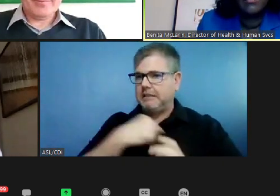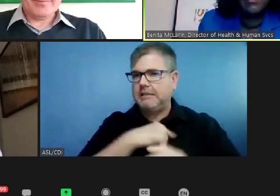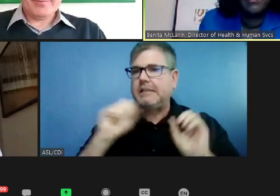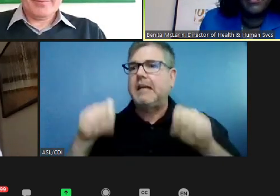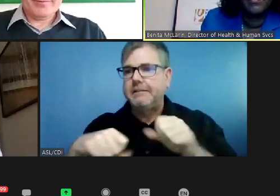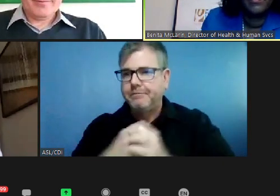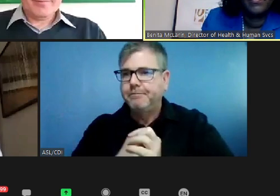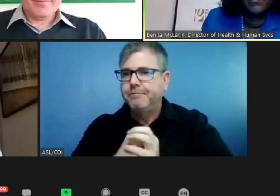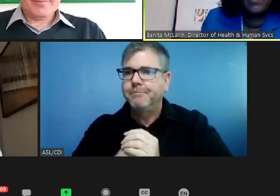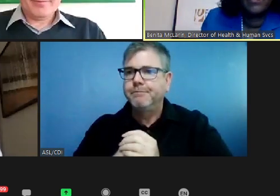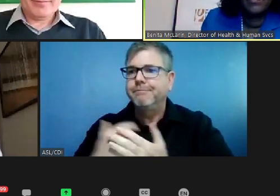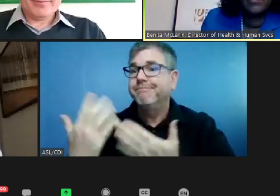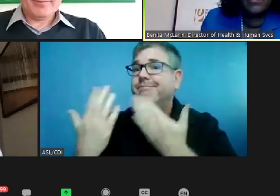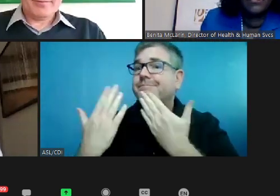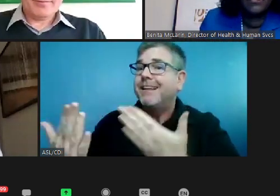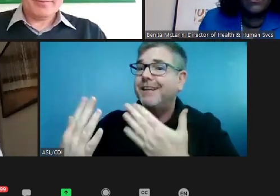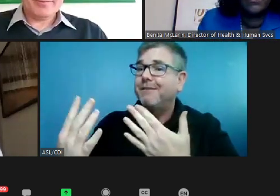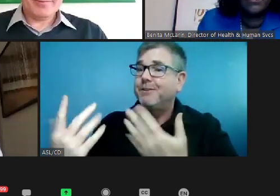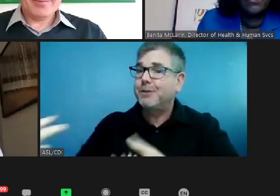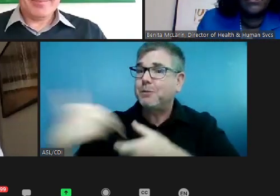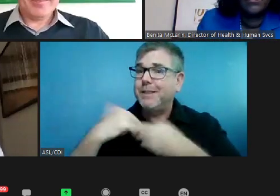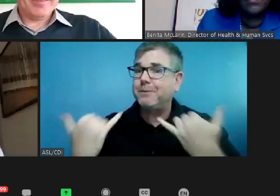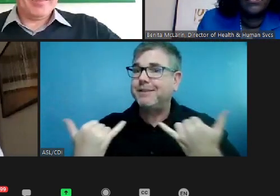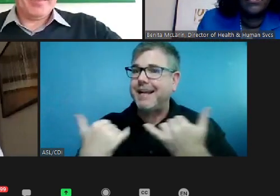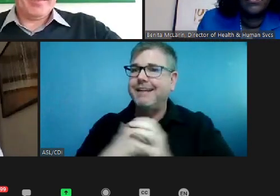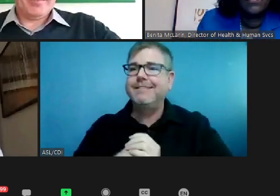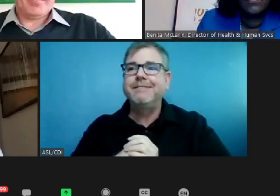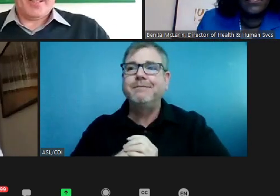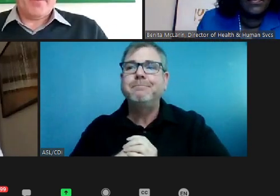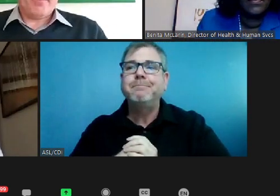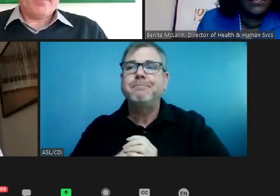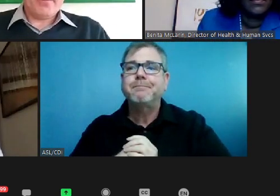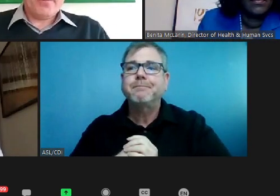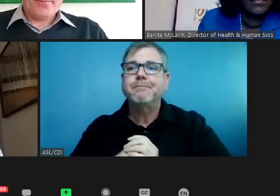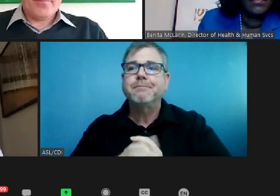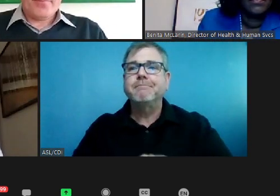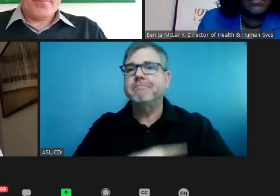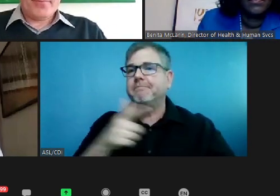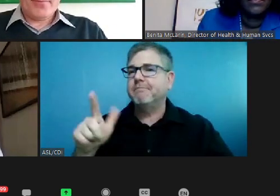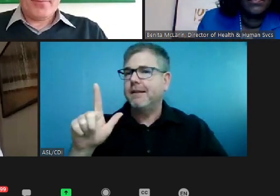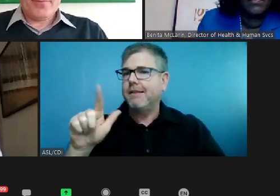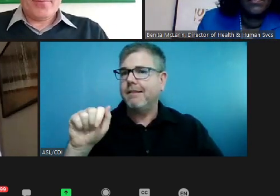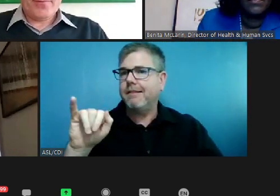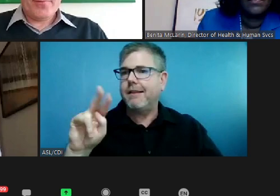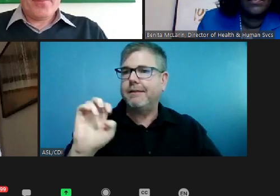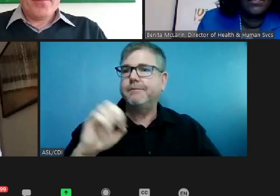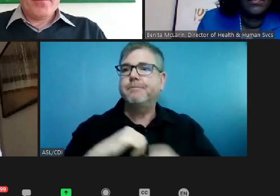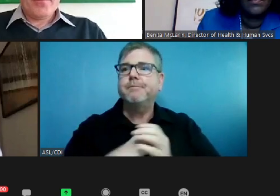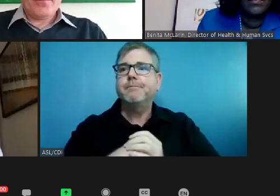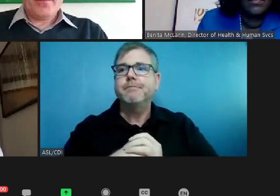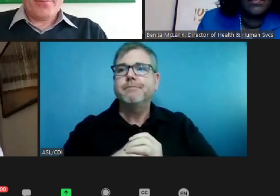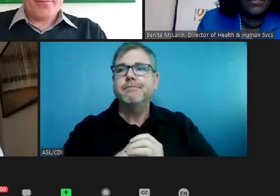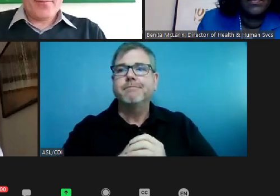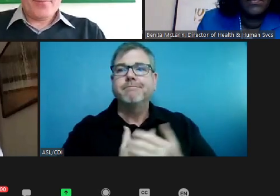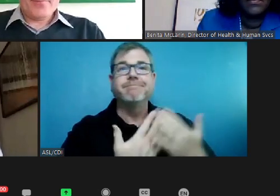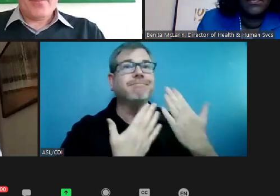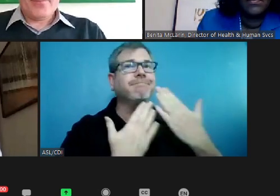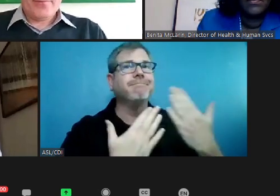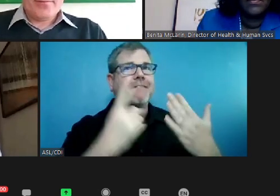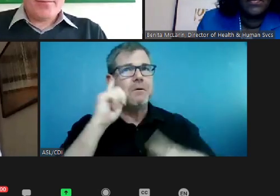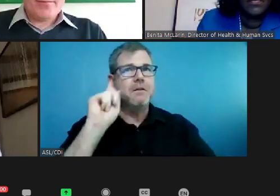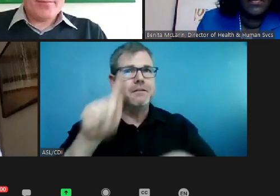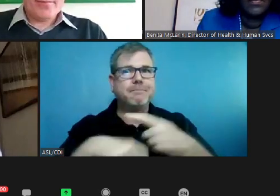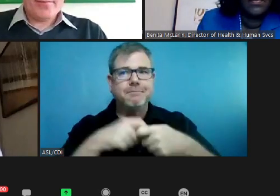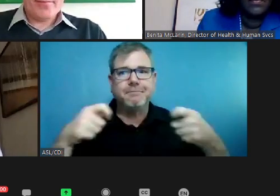us. And thank you for that wrap up, Benita. It's been great to have all three of you here with